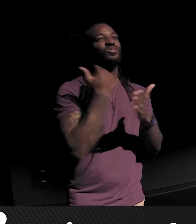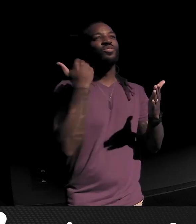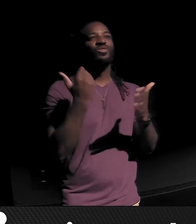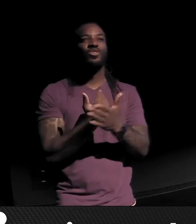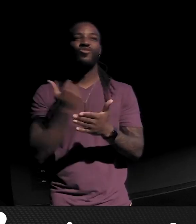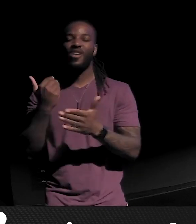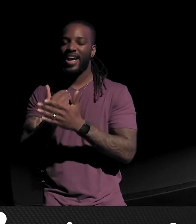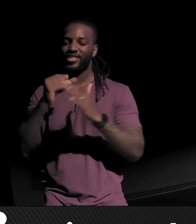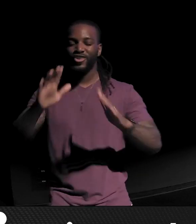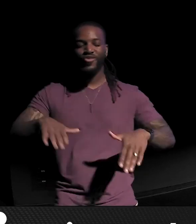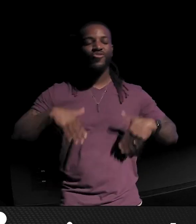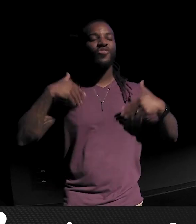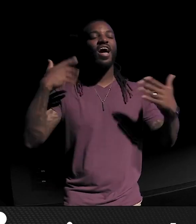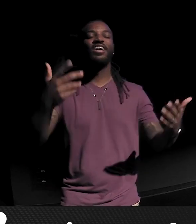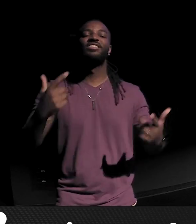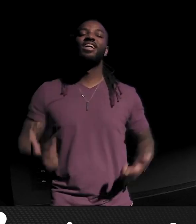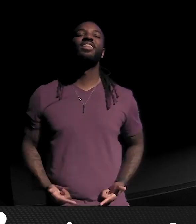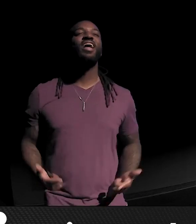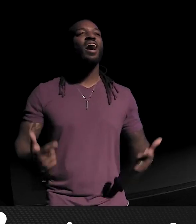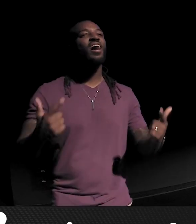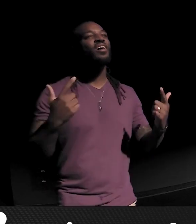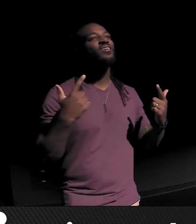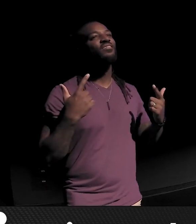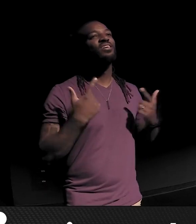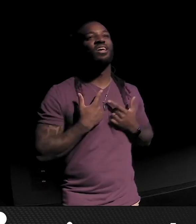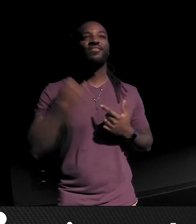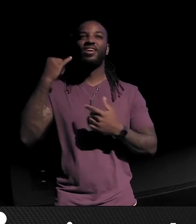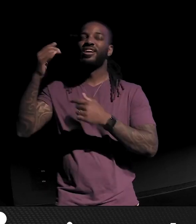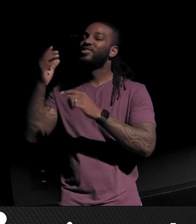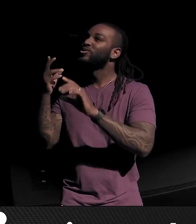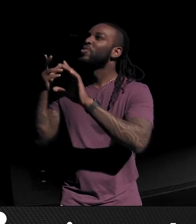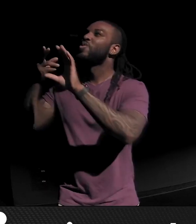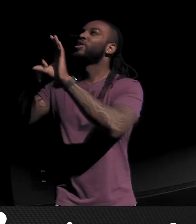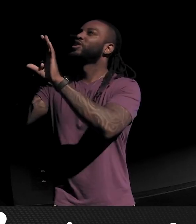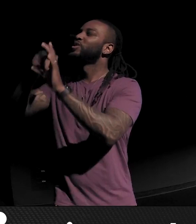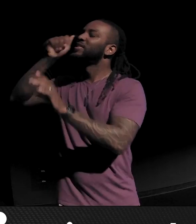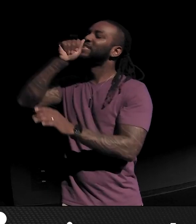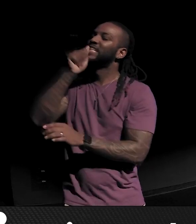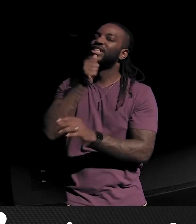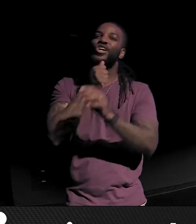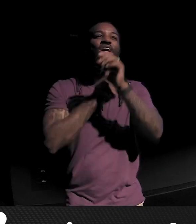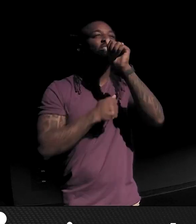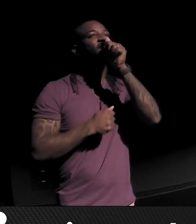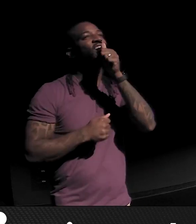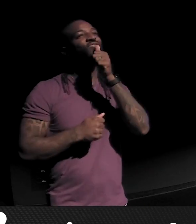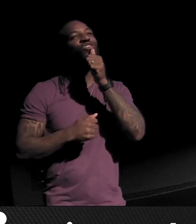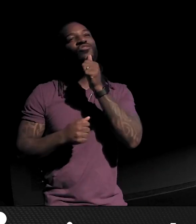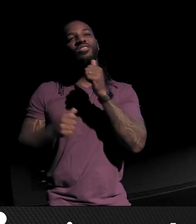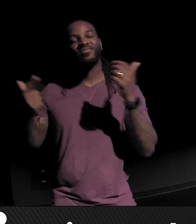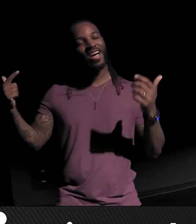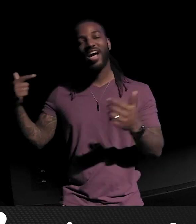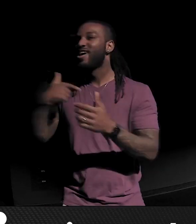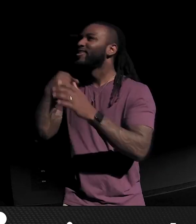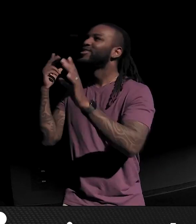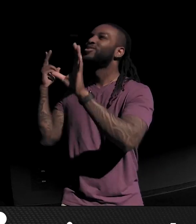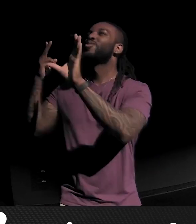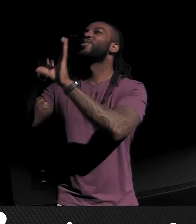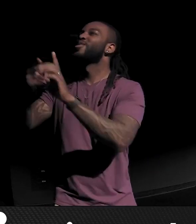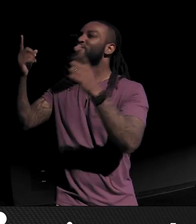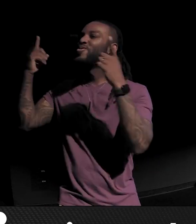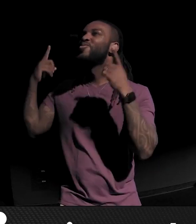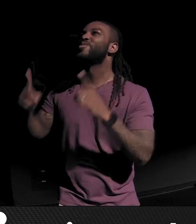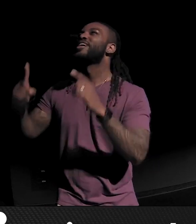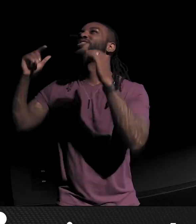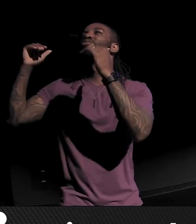into resurrection life. And if I join you in the suffering, then I'll join